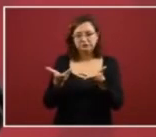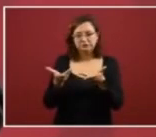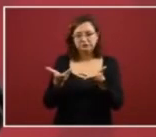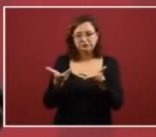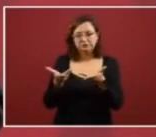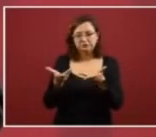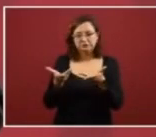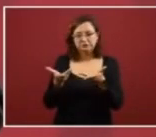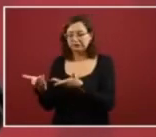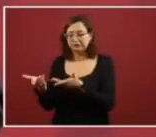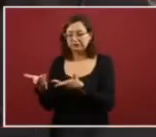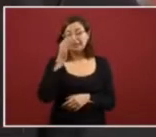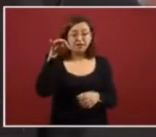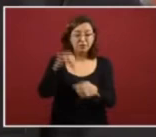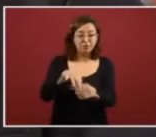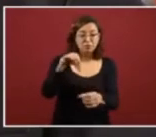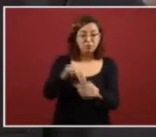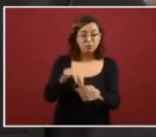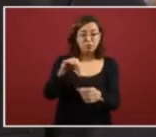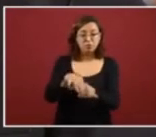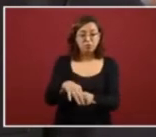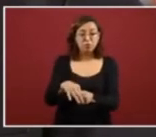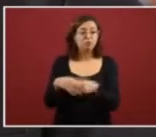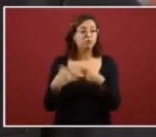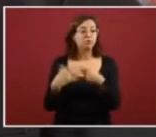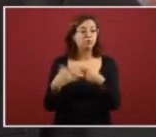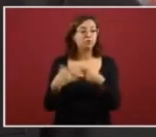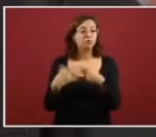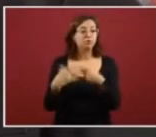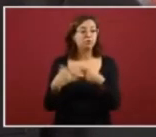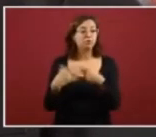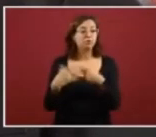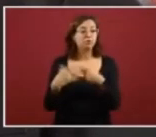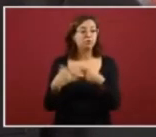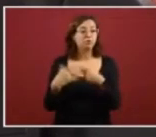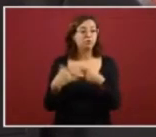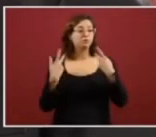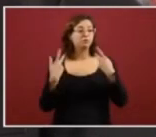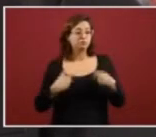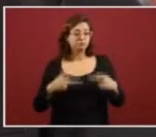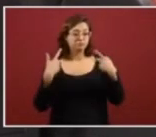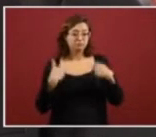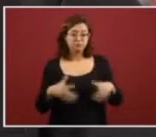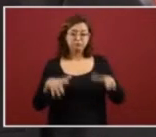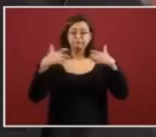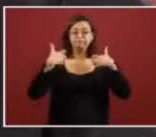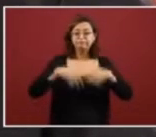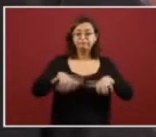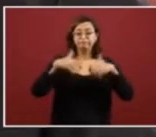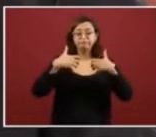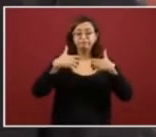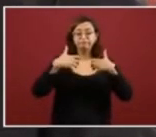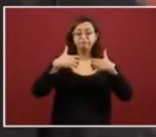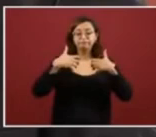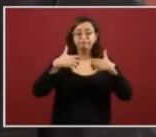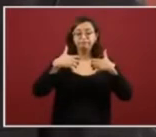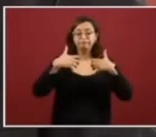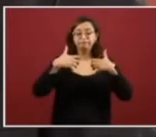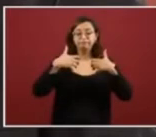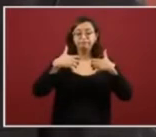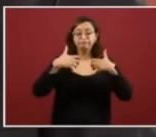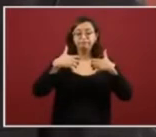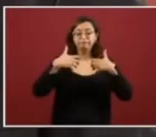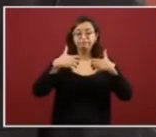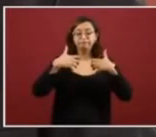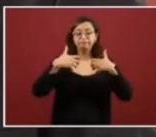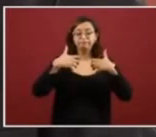to have the elections. Y hubo protestas. And there were protests. Y se detuvo. And we were able